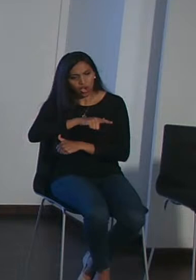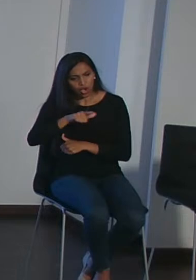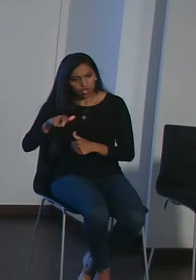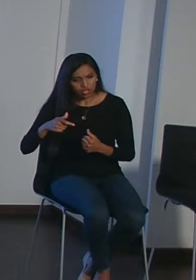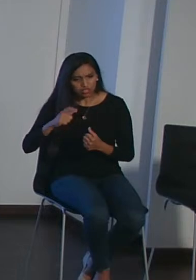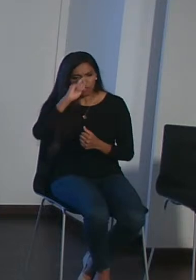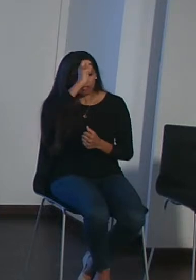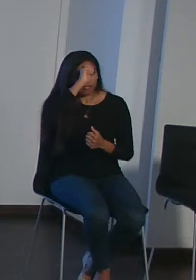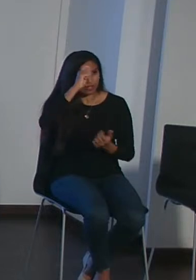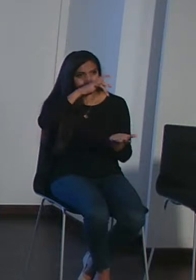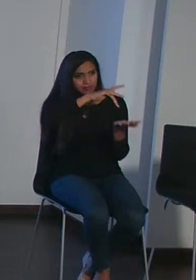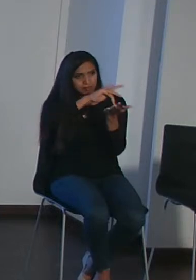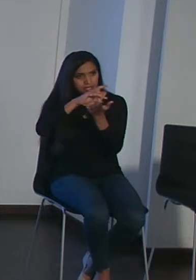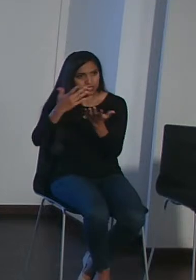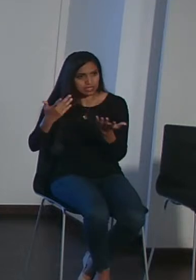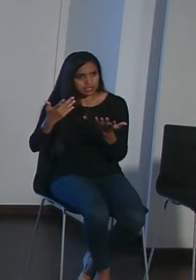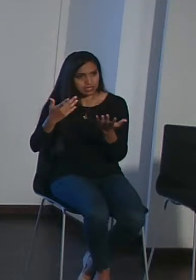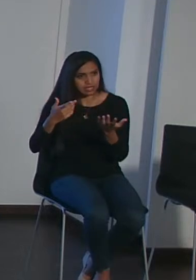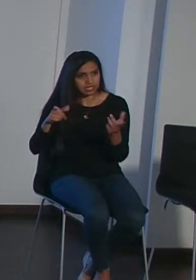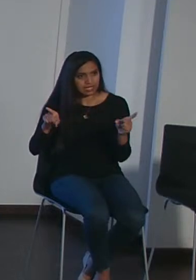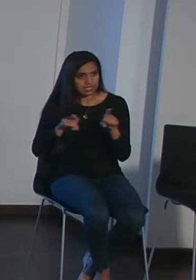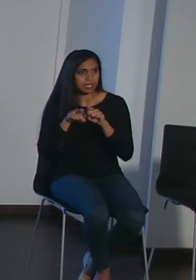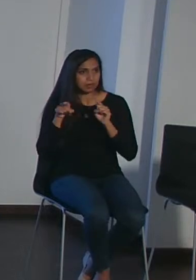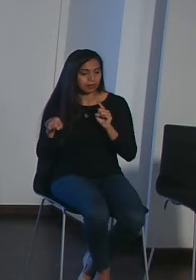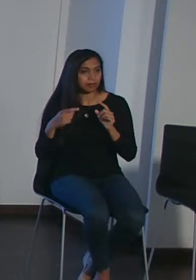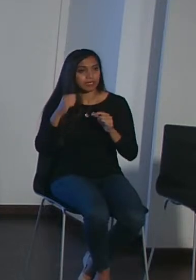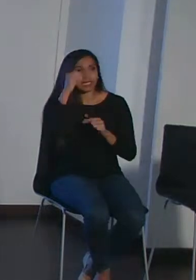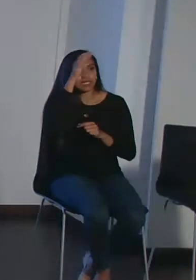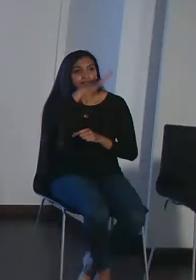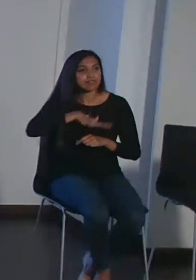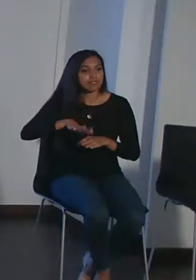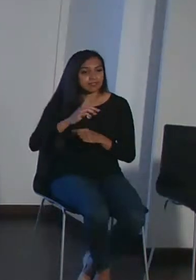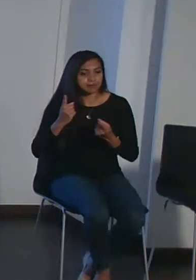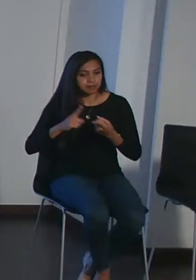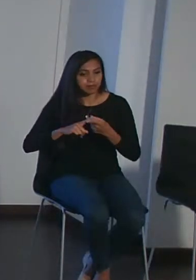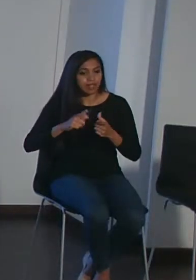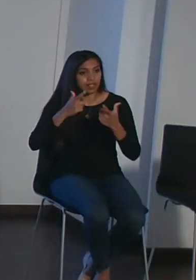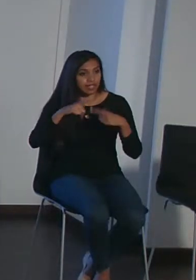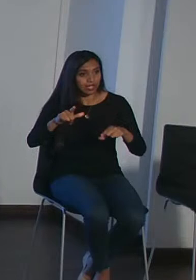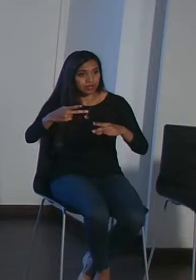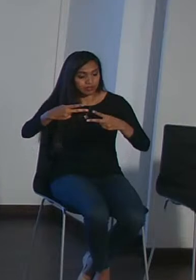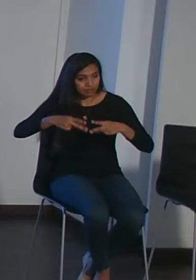speak still in that same language. Yeah.